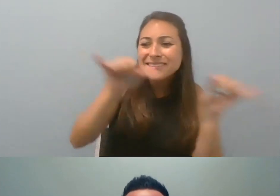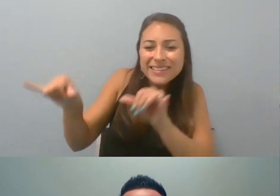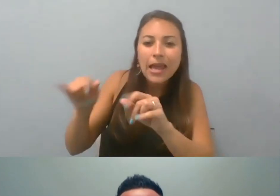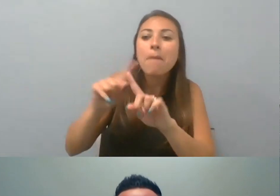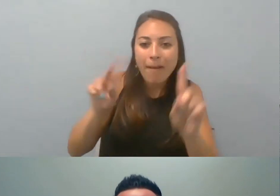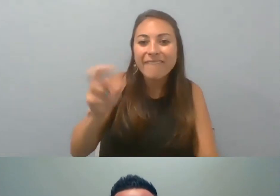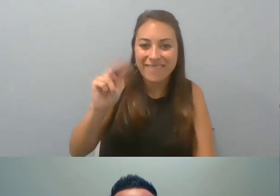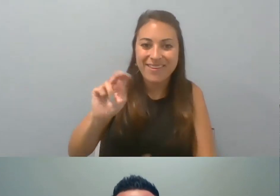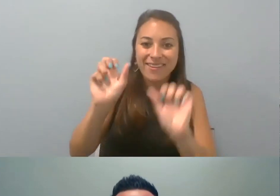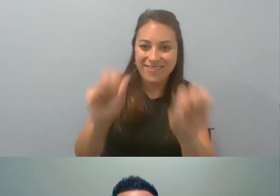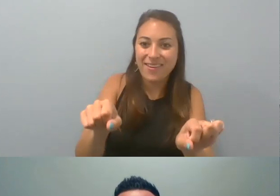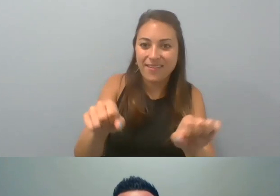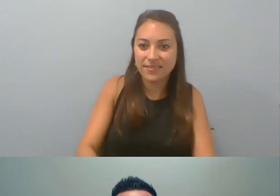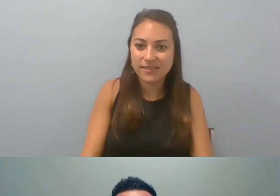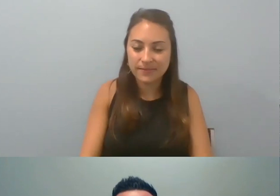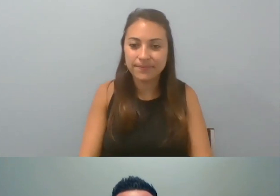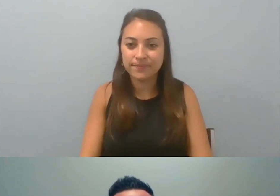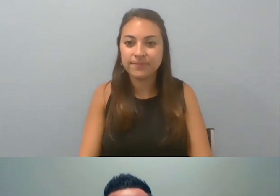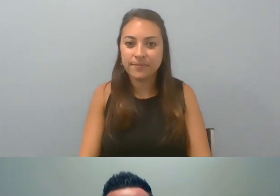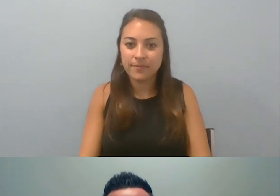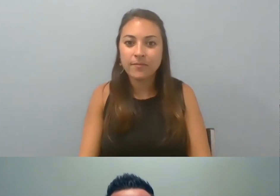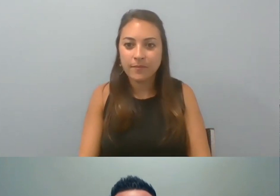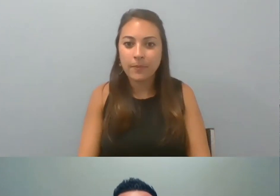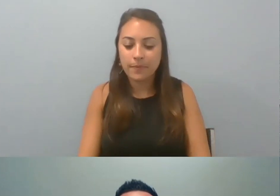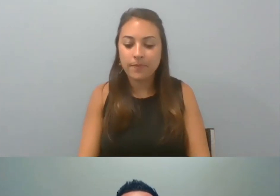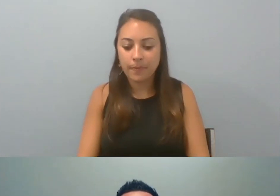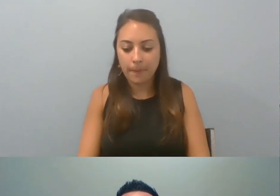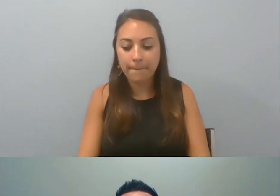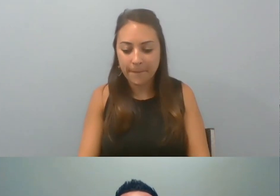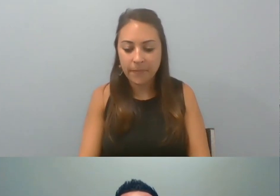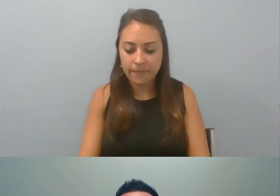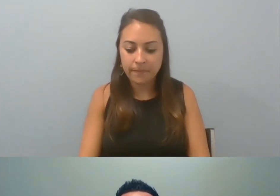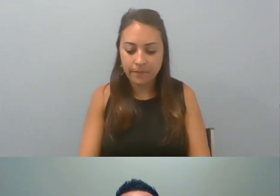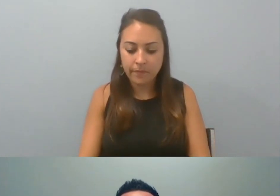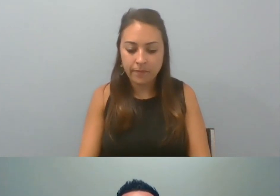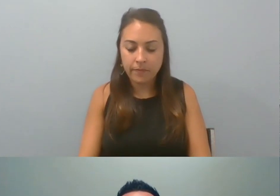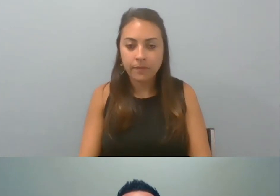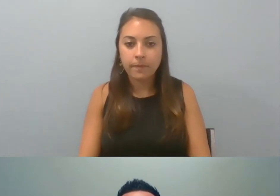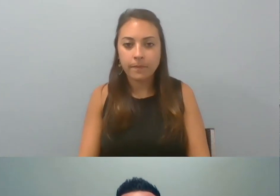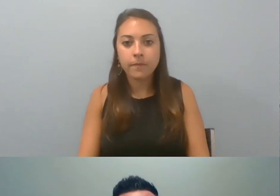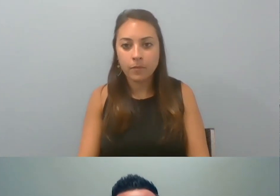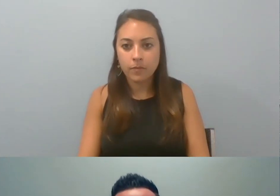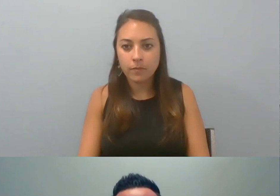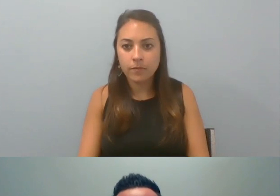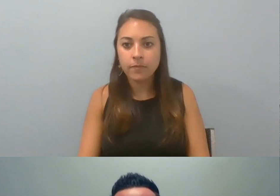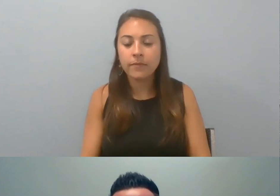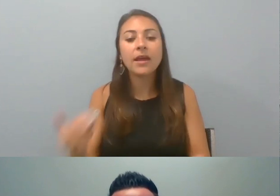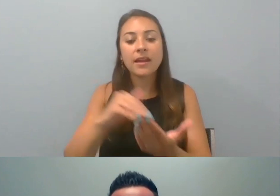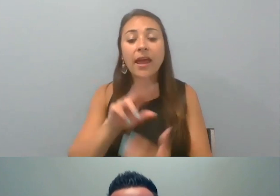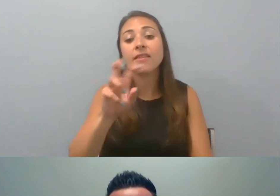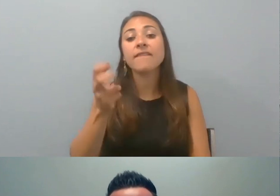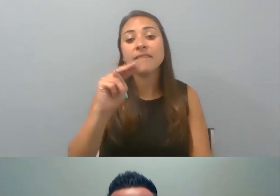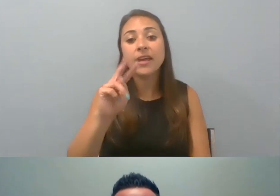we have huge platforms where it's a lot easier. And I'd say the vegan vegetarian items